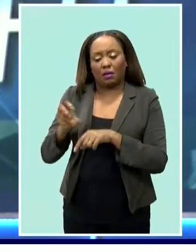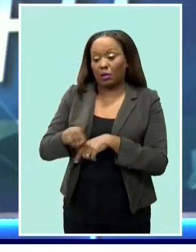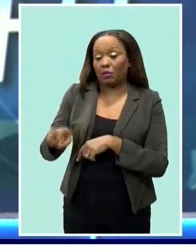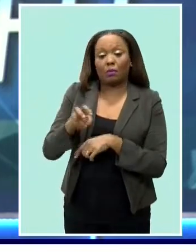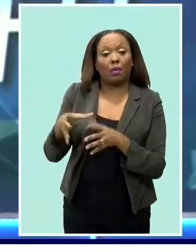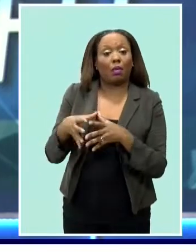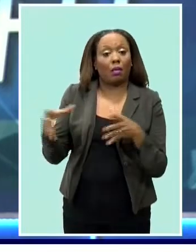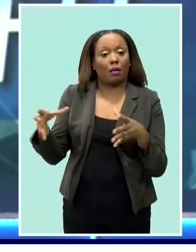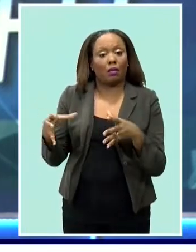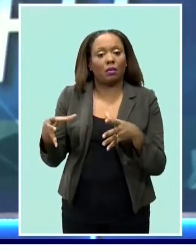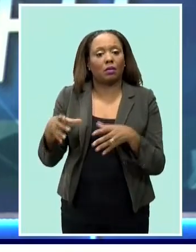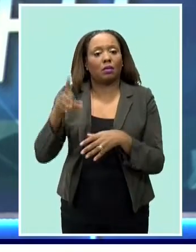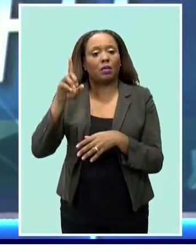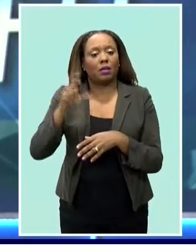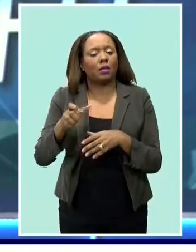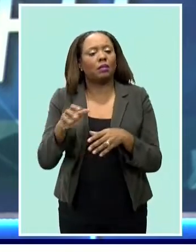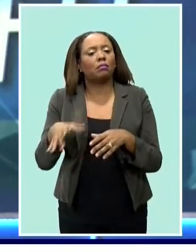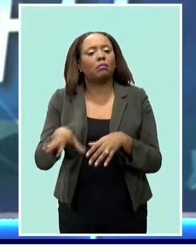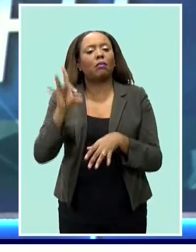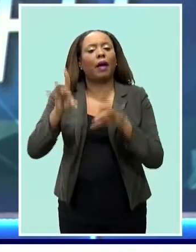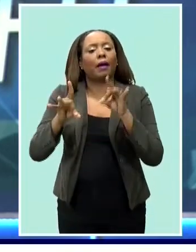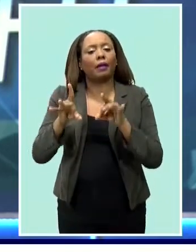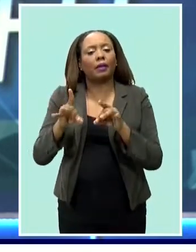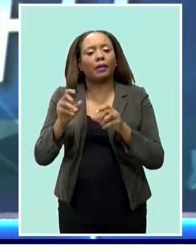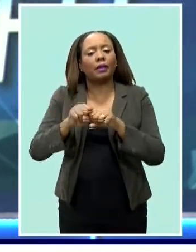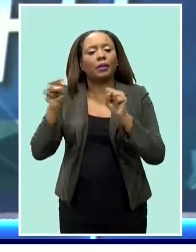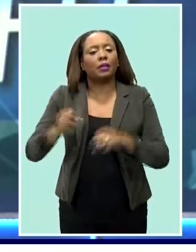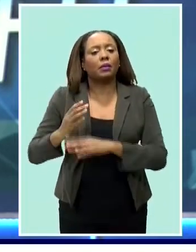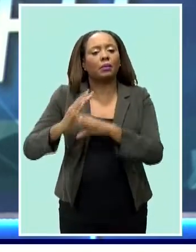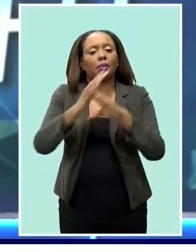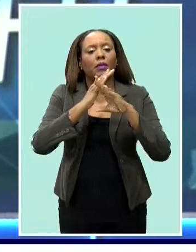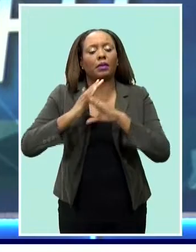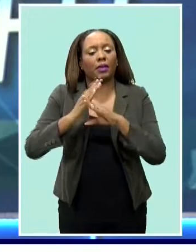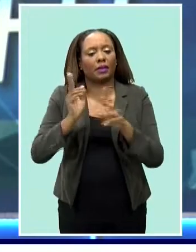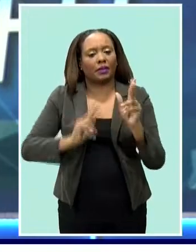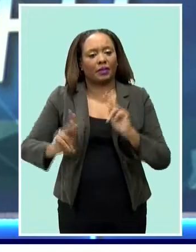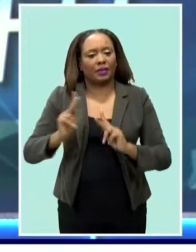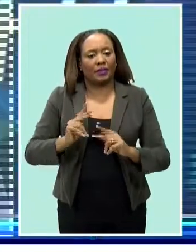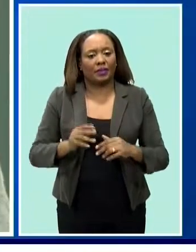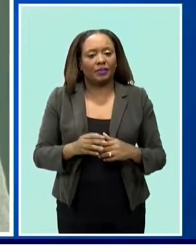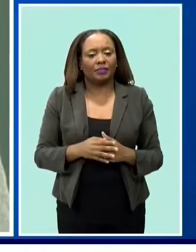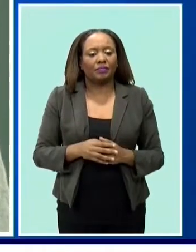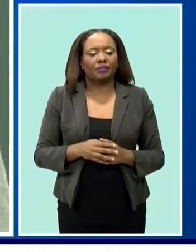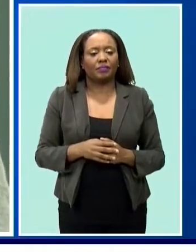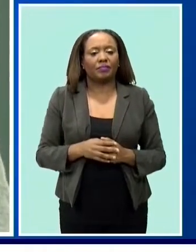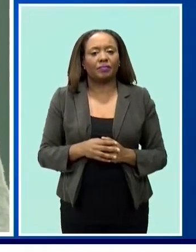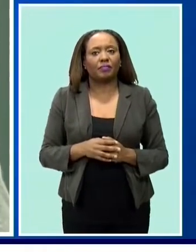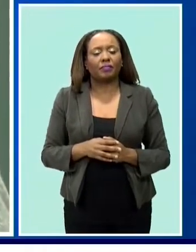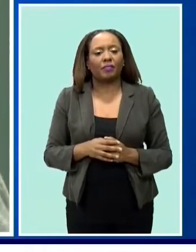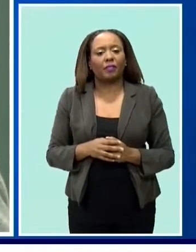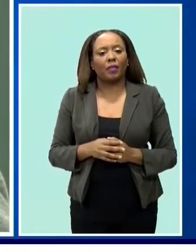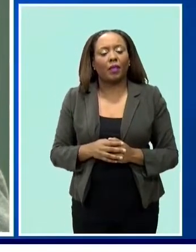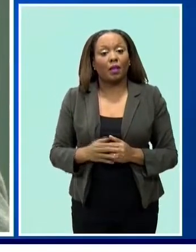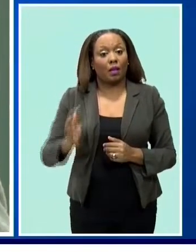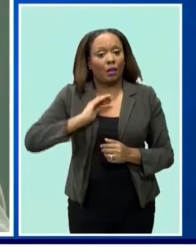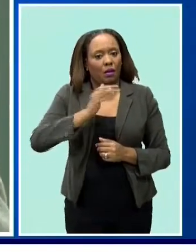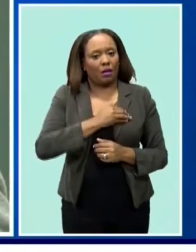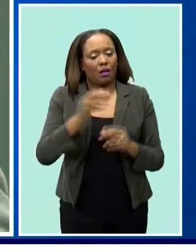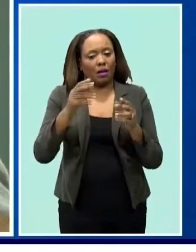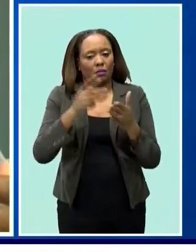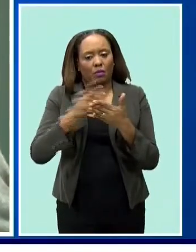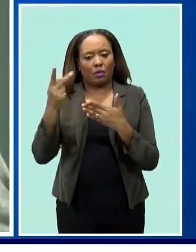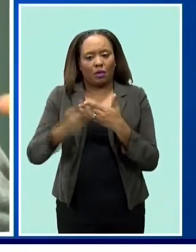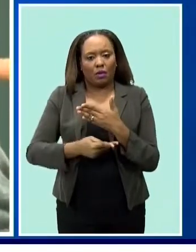officials to come up with surveillance systems to protect the people of the region. Part of our program is to screen people who are